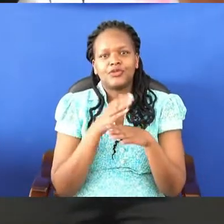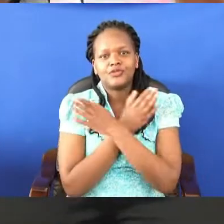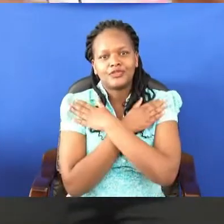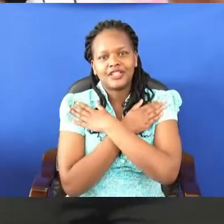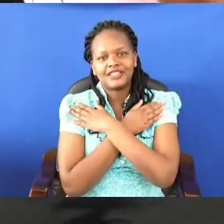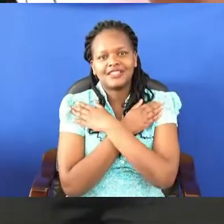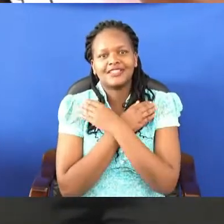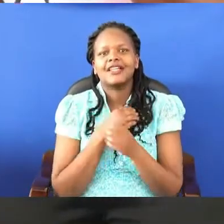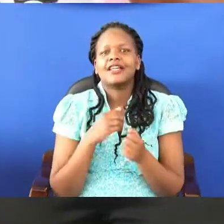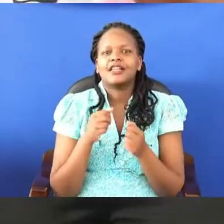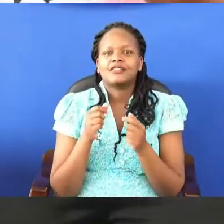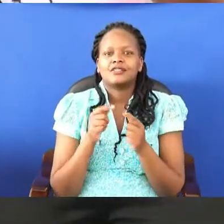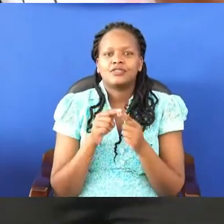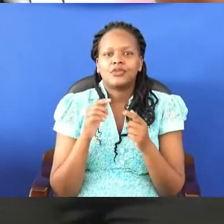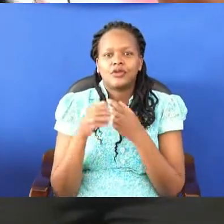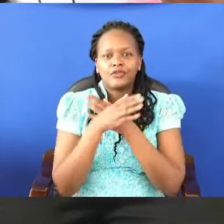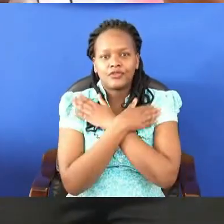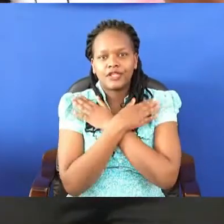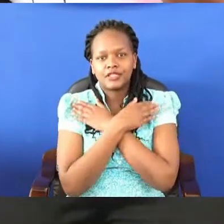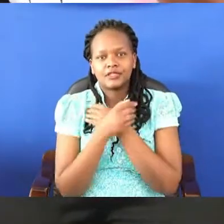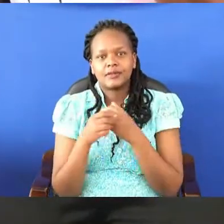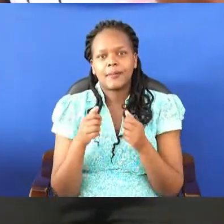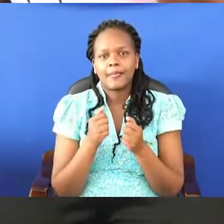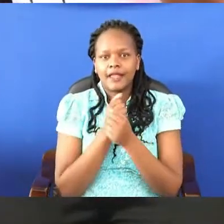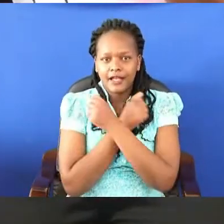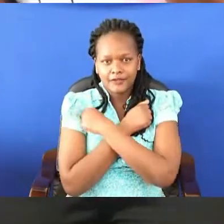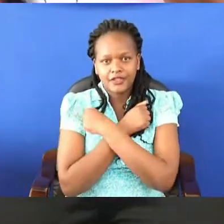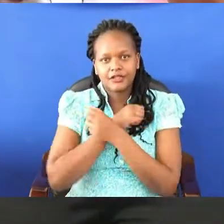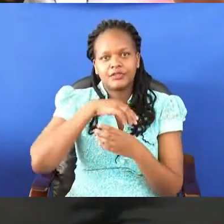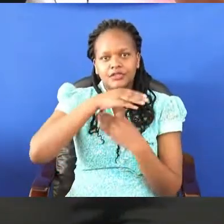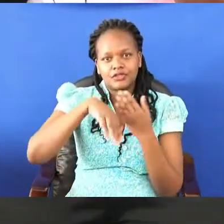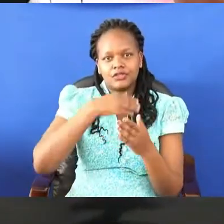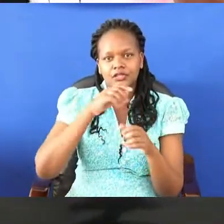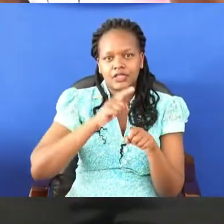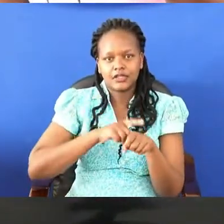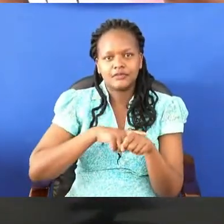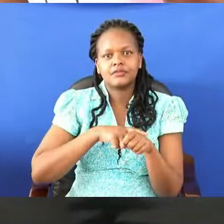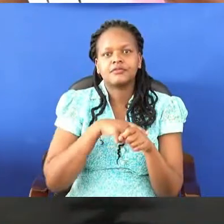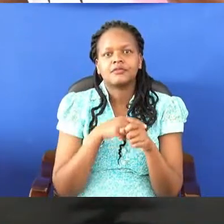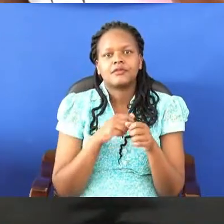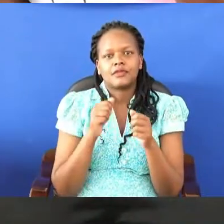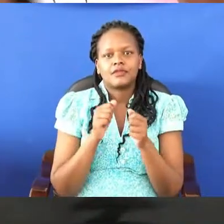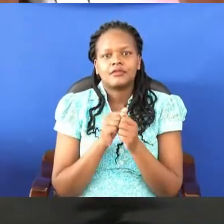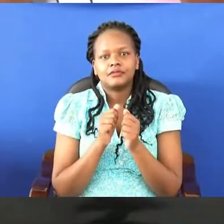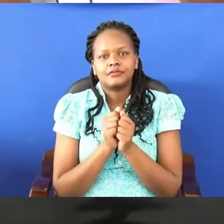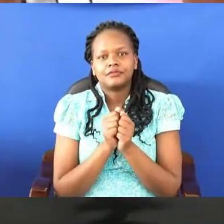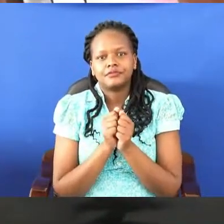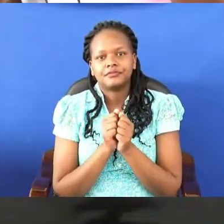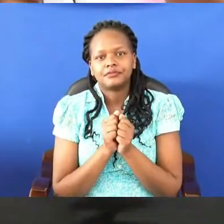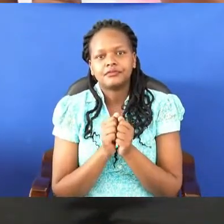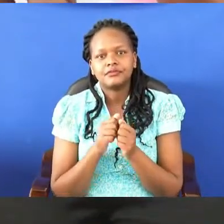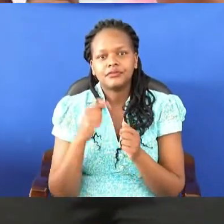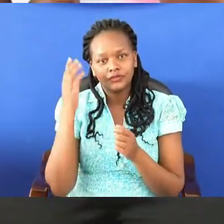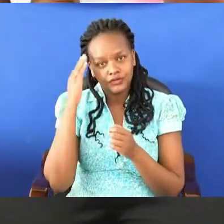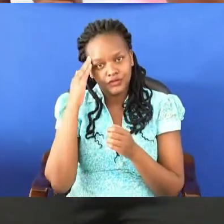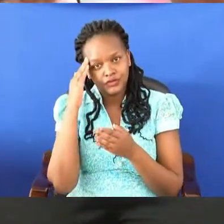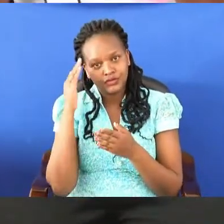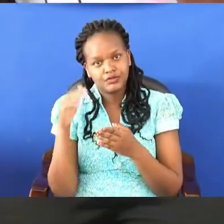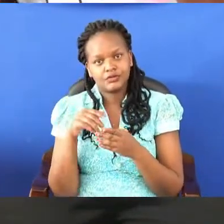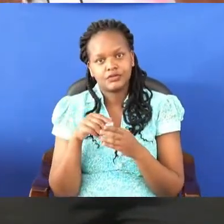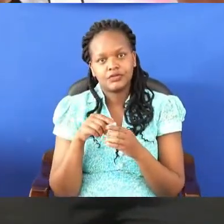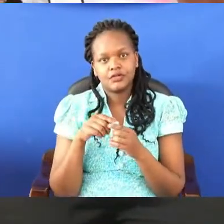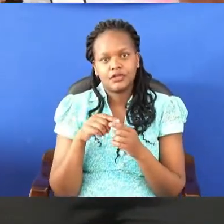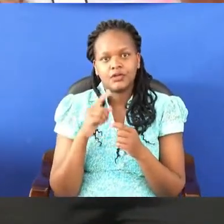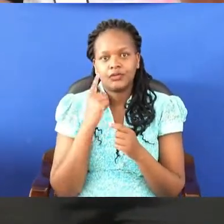good friends to our friends. Love them at all times. Be there for them at all times. And do you know, there's one person who